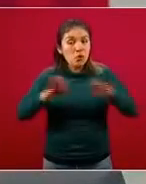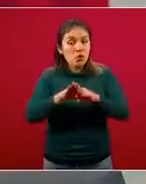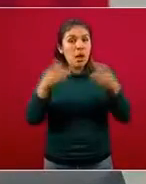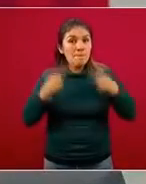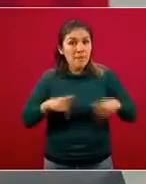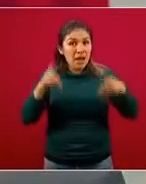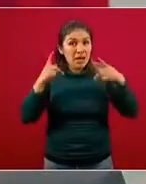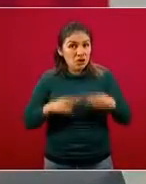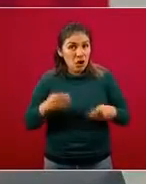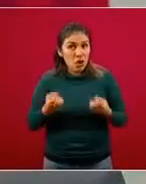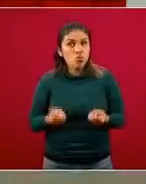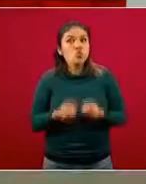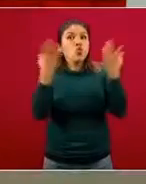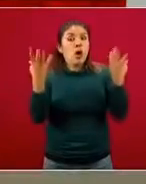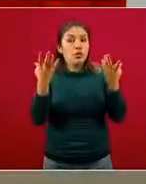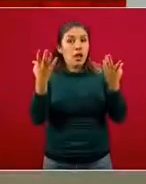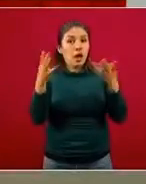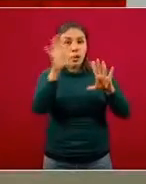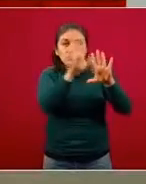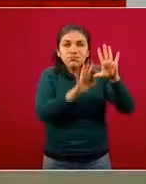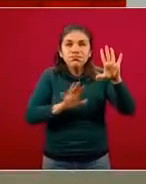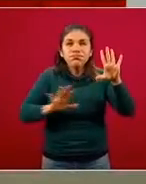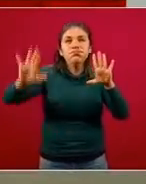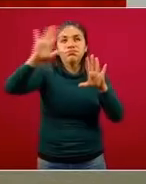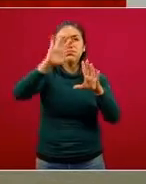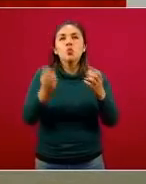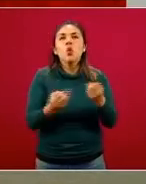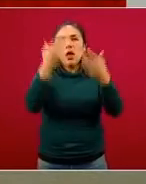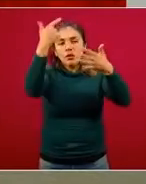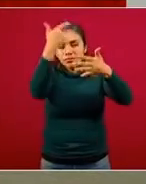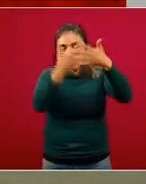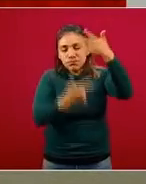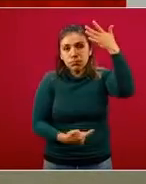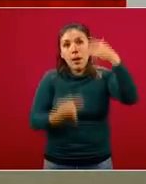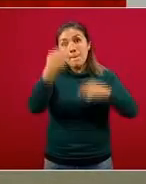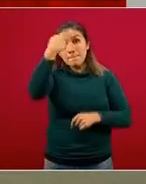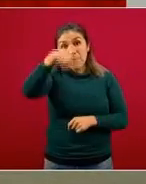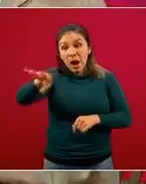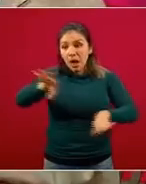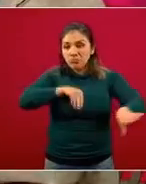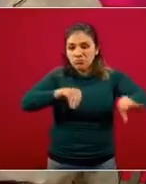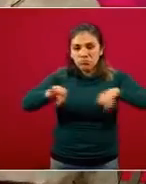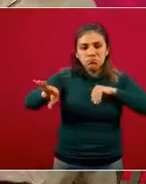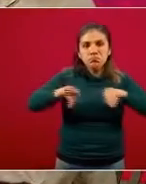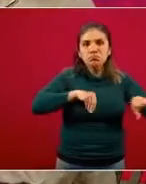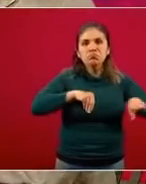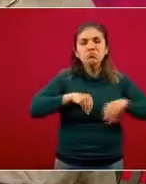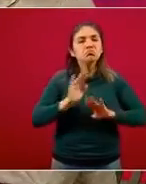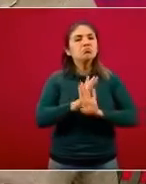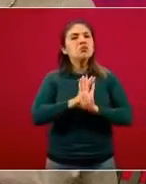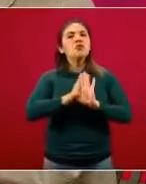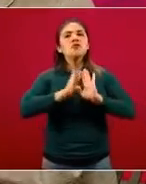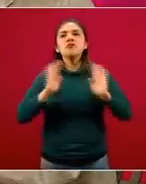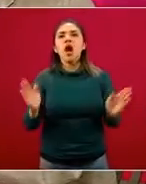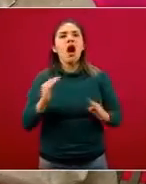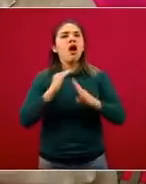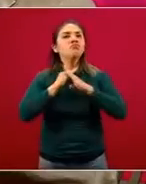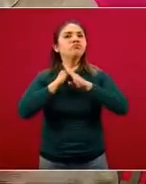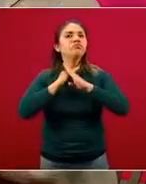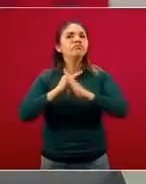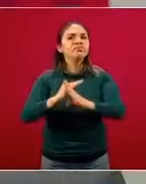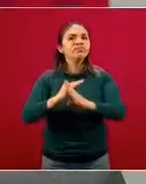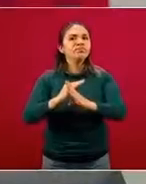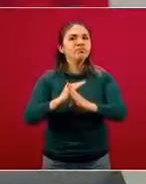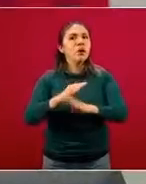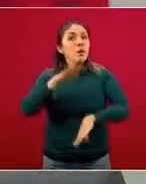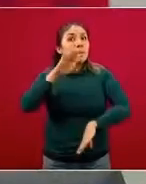an personas important, a significant part of the necesarias para que la population eficiencia de los contagios ya no sea are la que immune